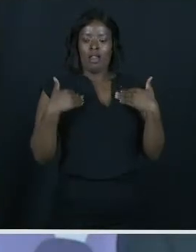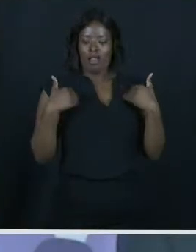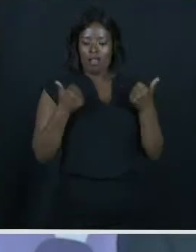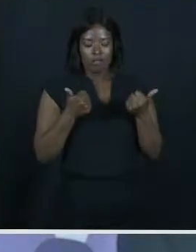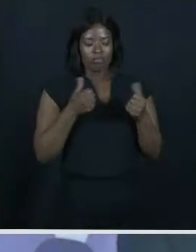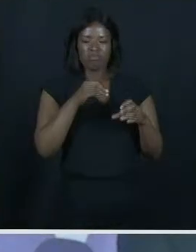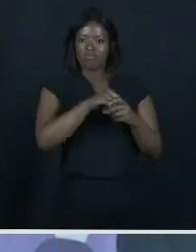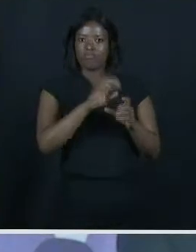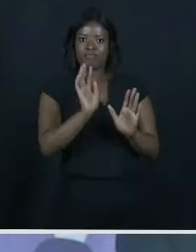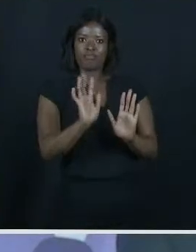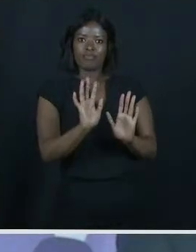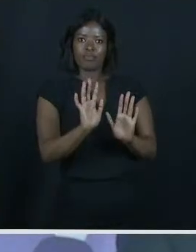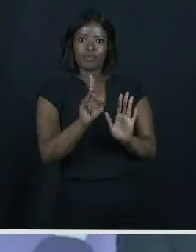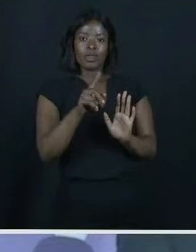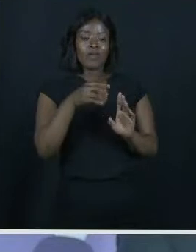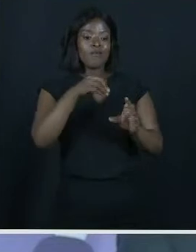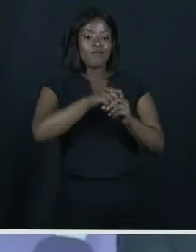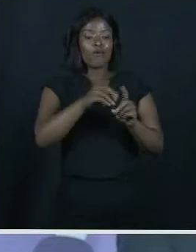gender-based violence.